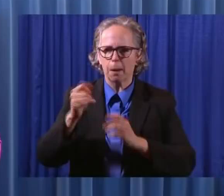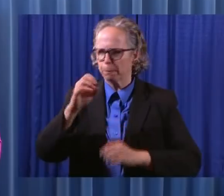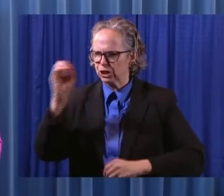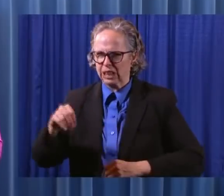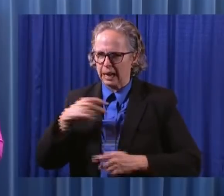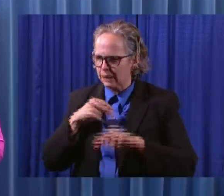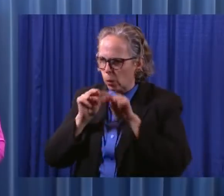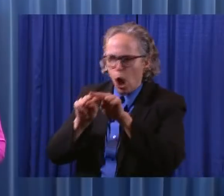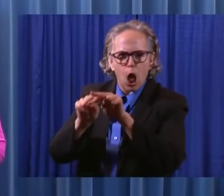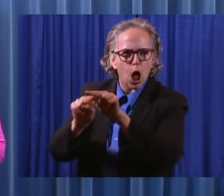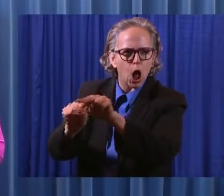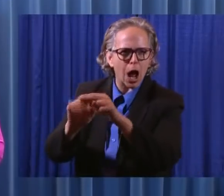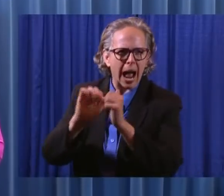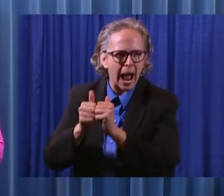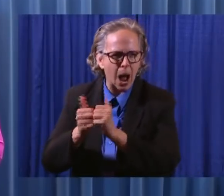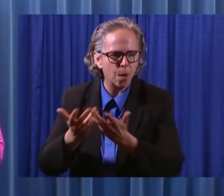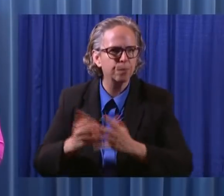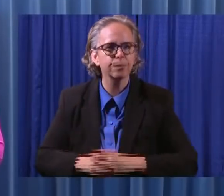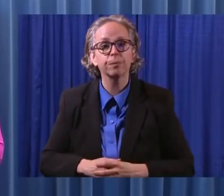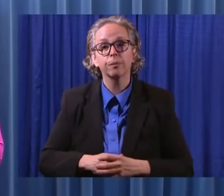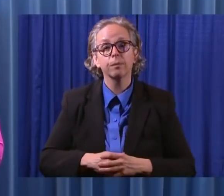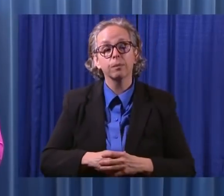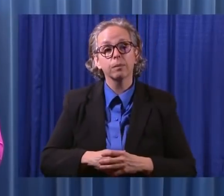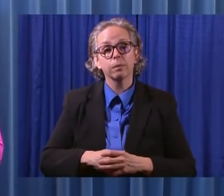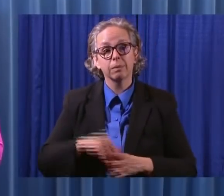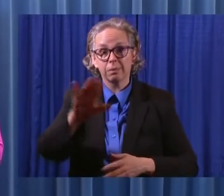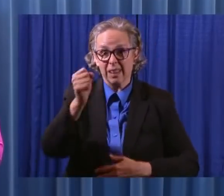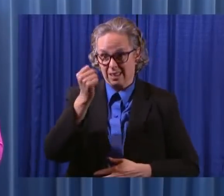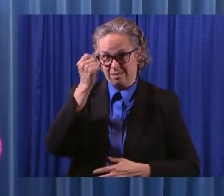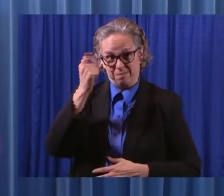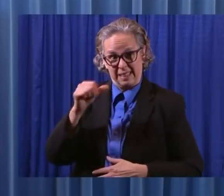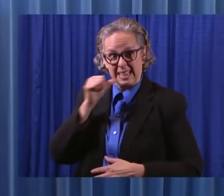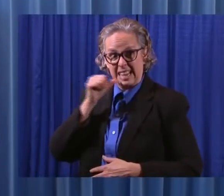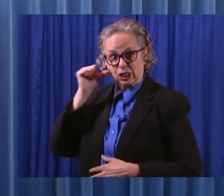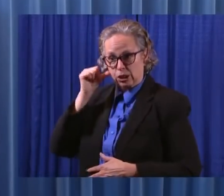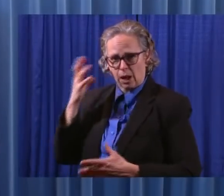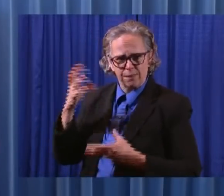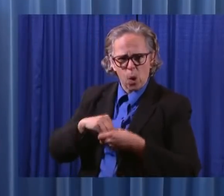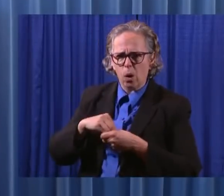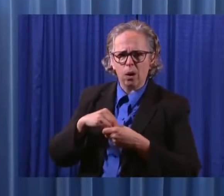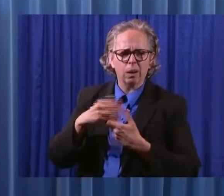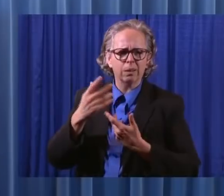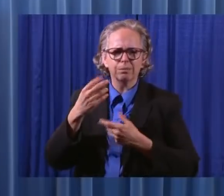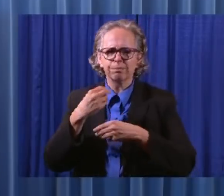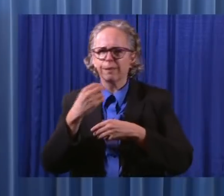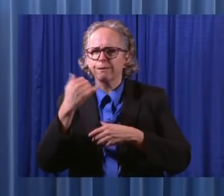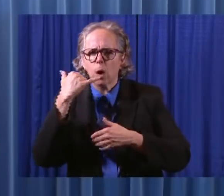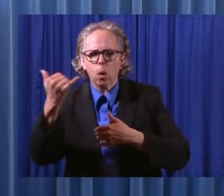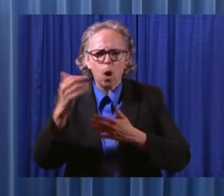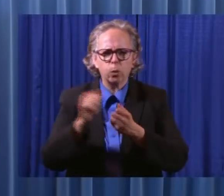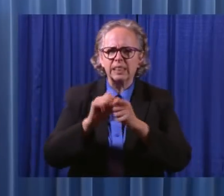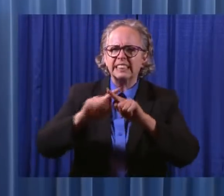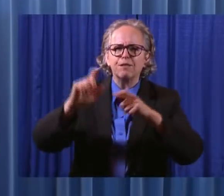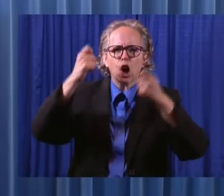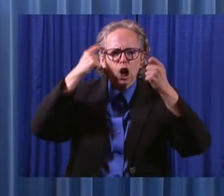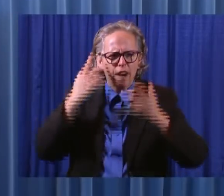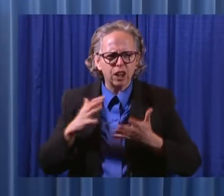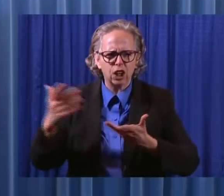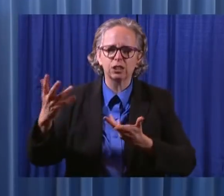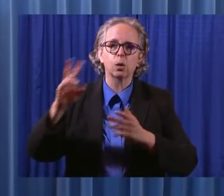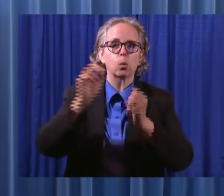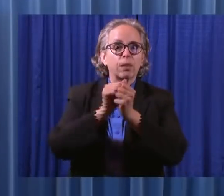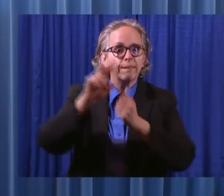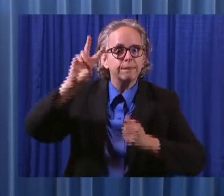I was on a phone call yesterday with the governors. Call was organized by the Vice President along with